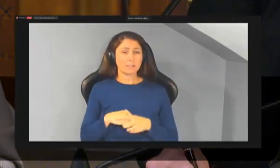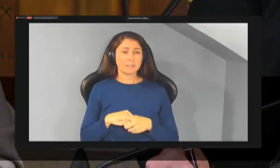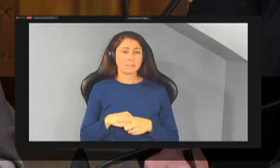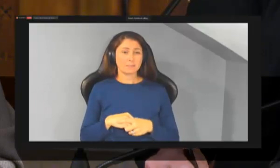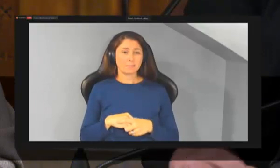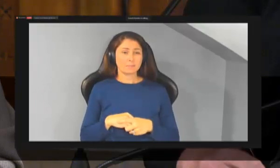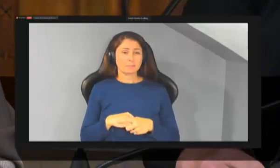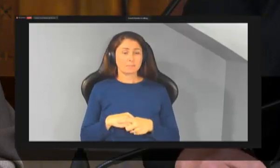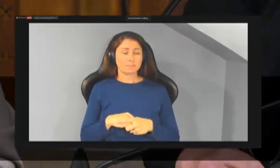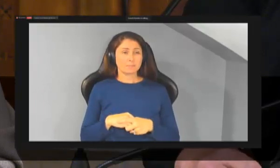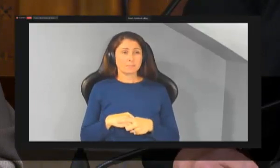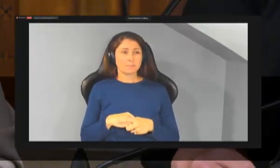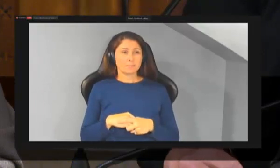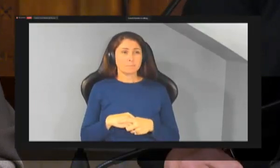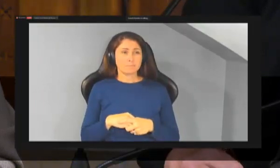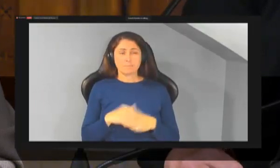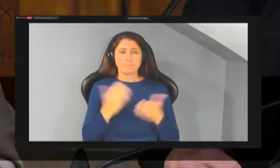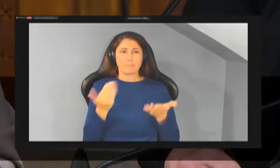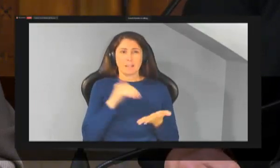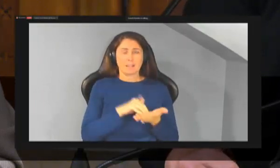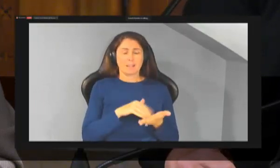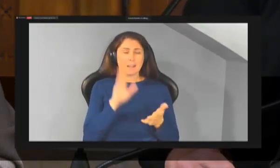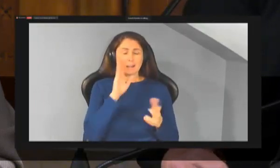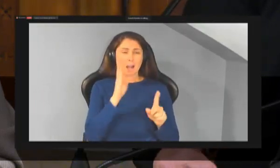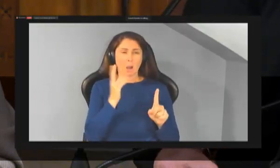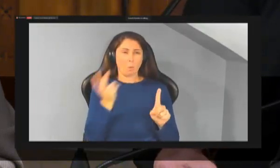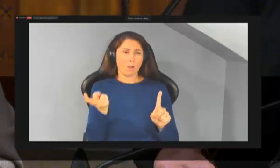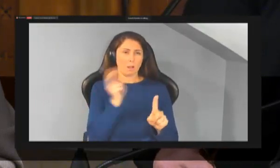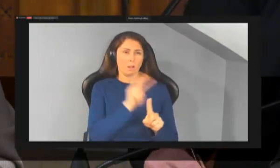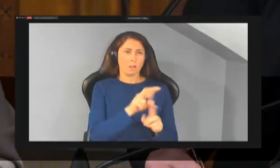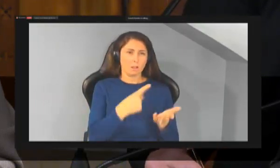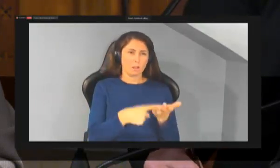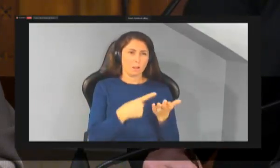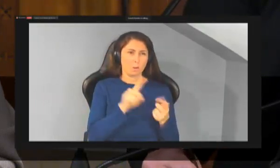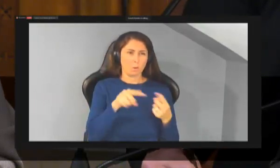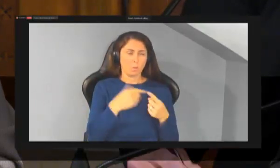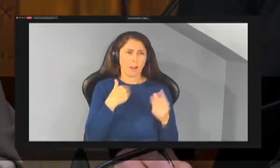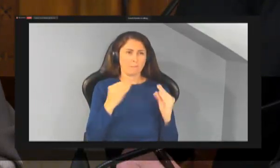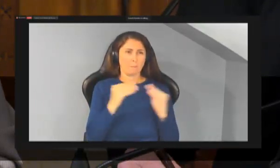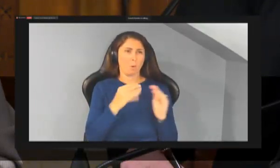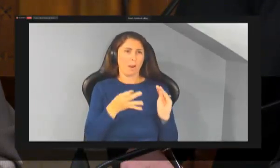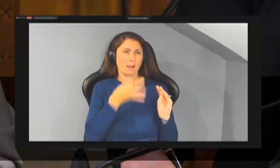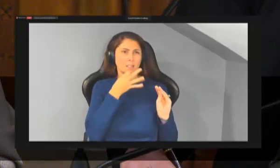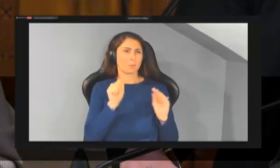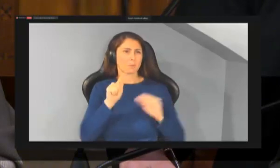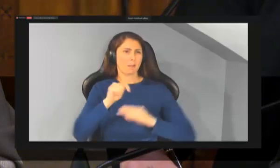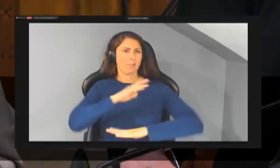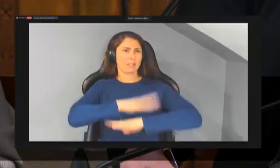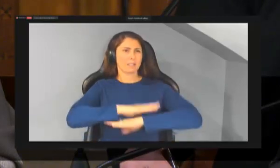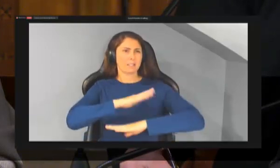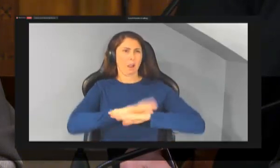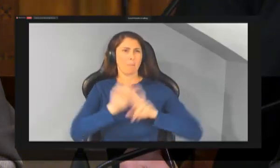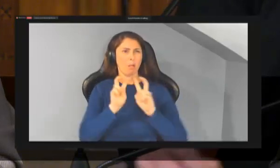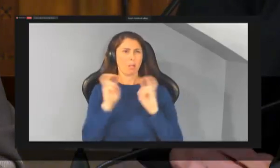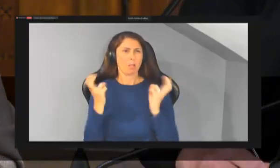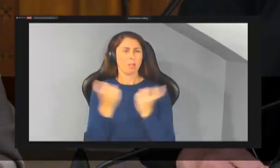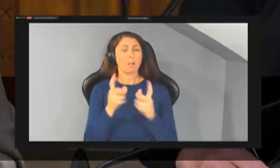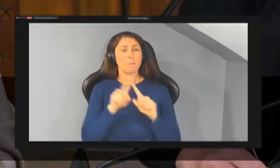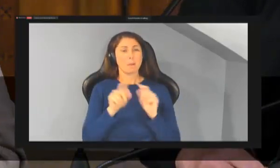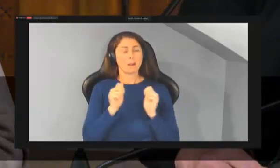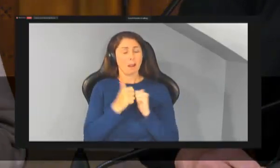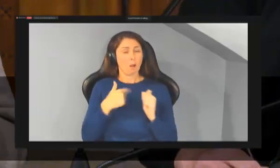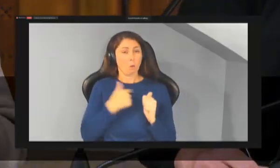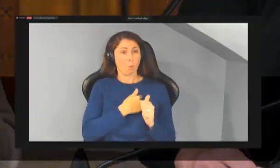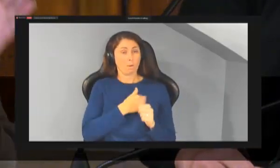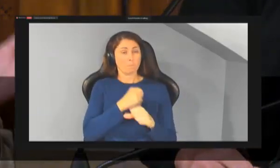then I'll revisit this when we have more experts at the table, but kind of how we are protecting the